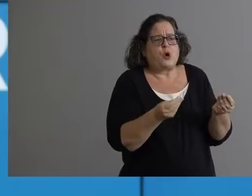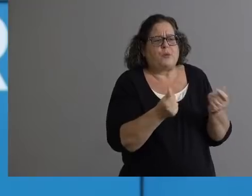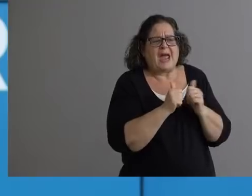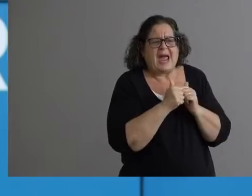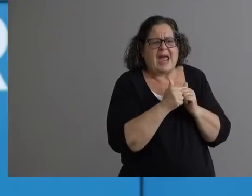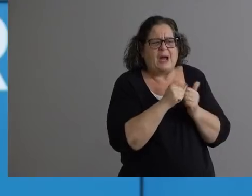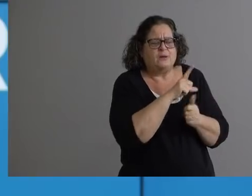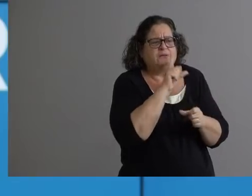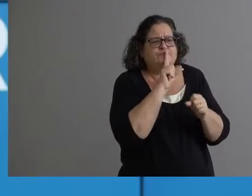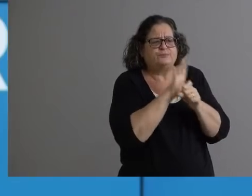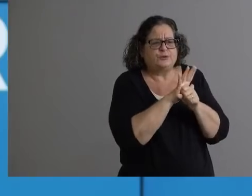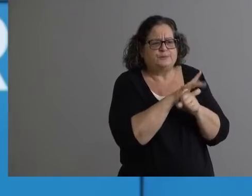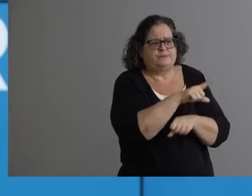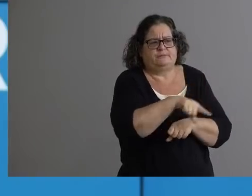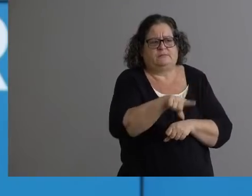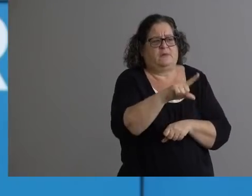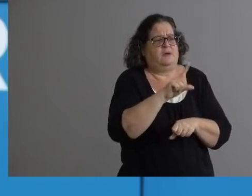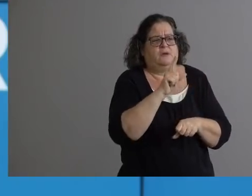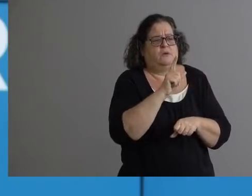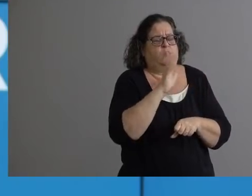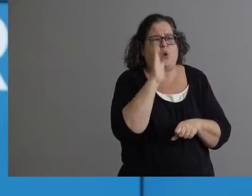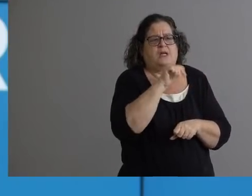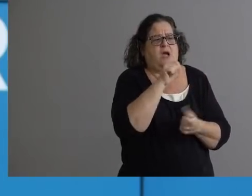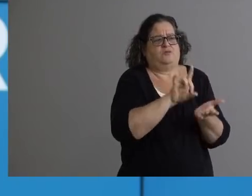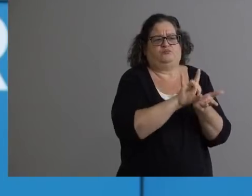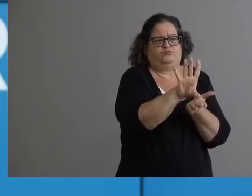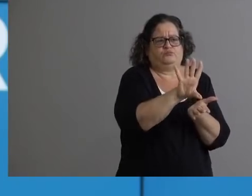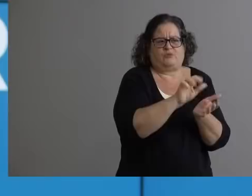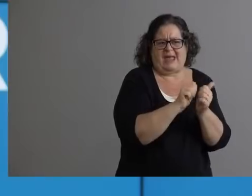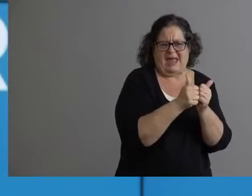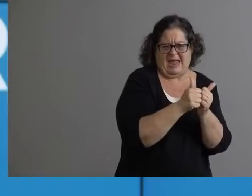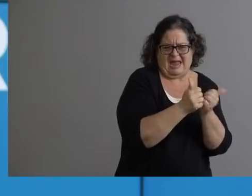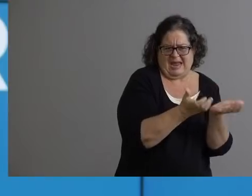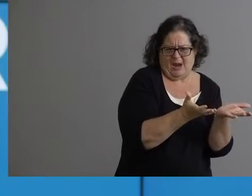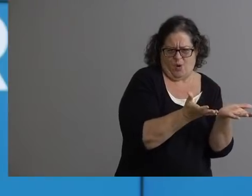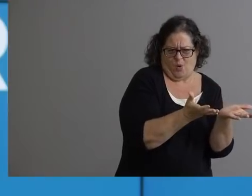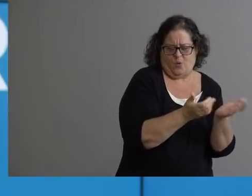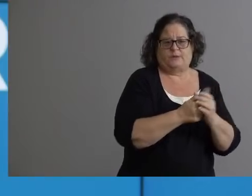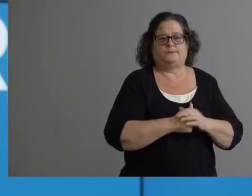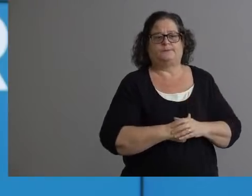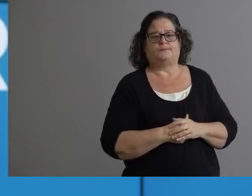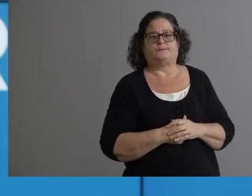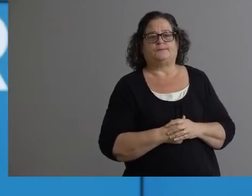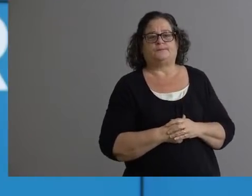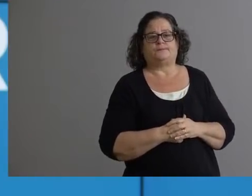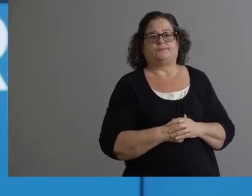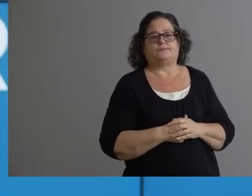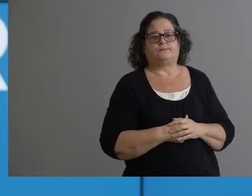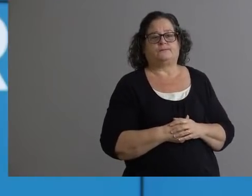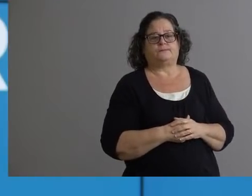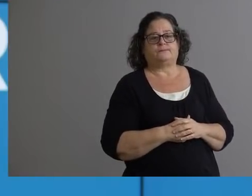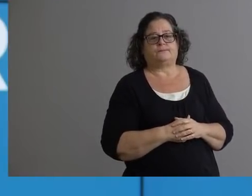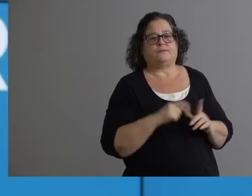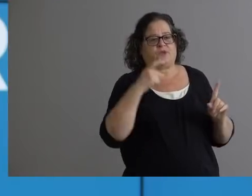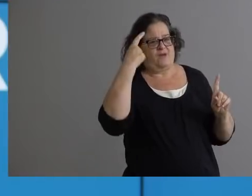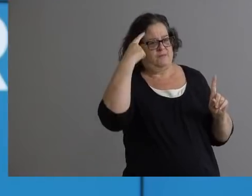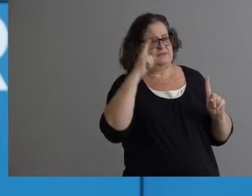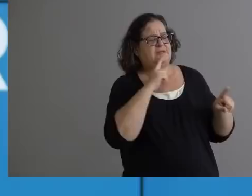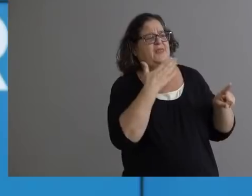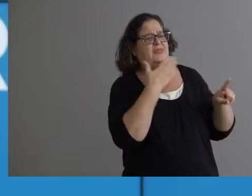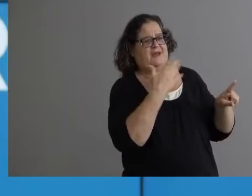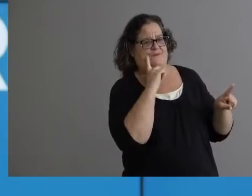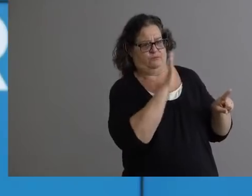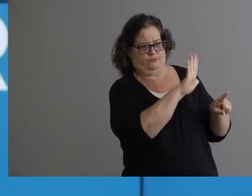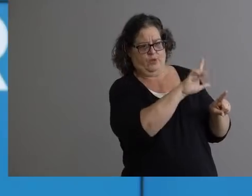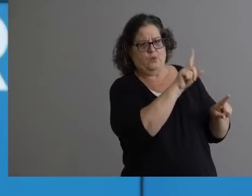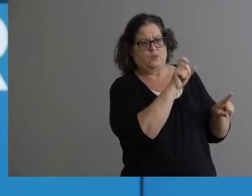the question. And I want to say that we've worked very hard to increase and strengthen the social safety net